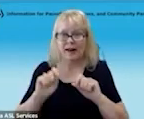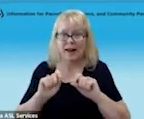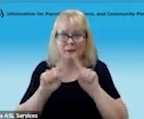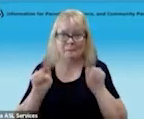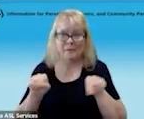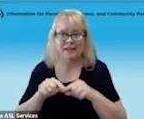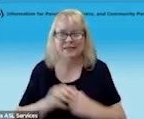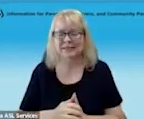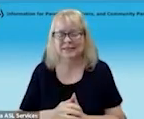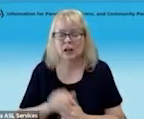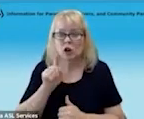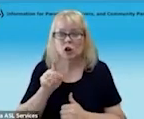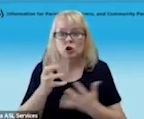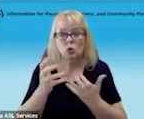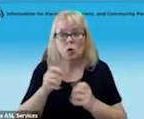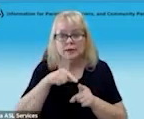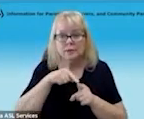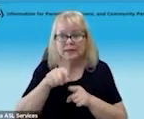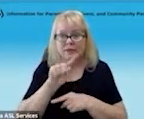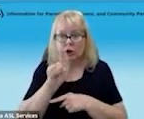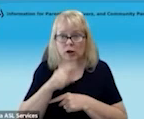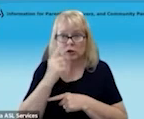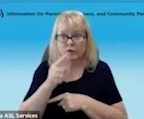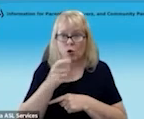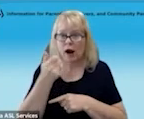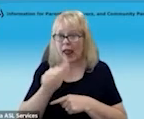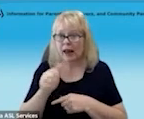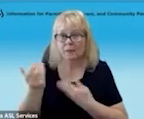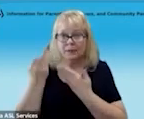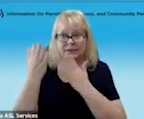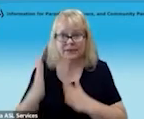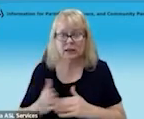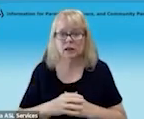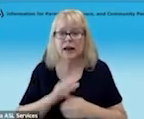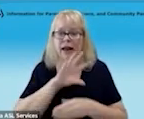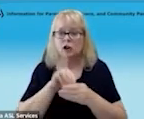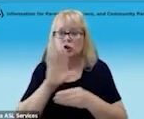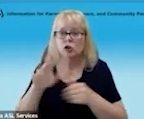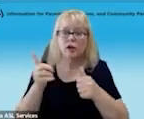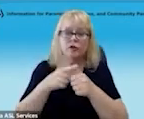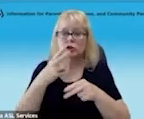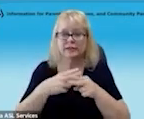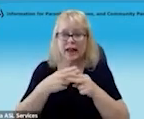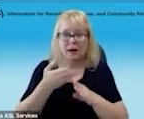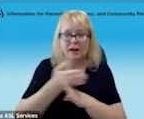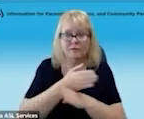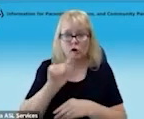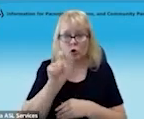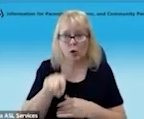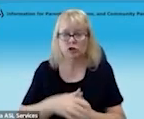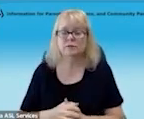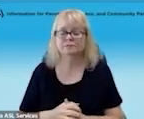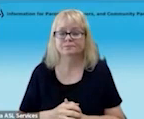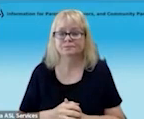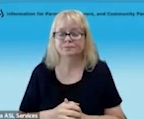the bottom of your Zoom screen. You can type and submit your questions throughout the webinar in the Q&A box. If